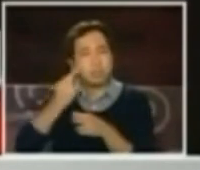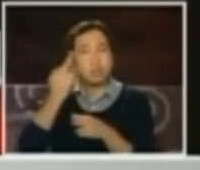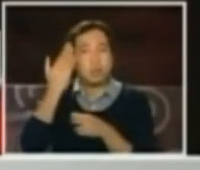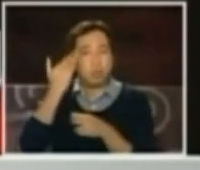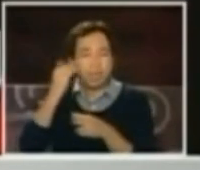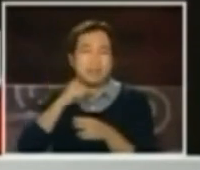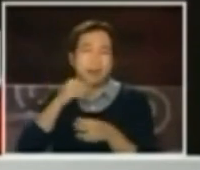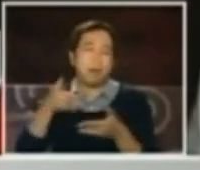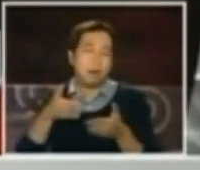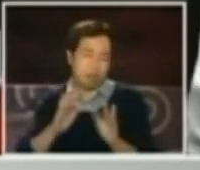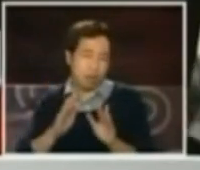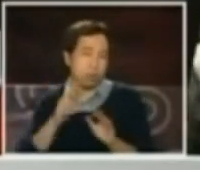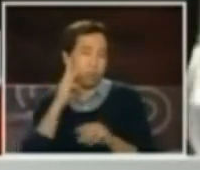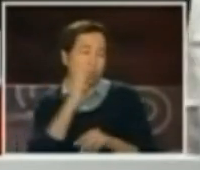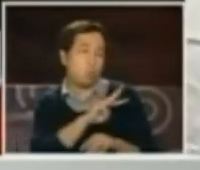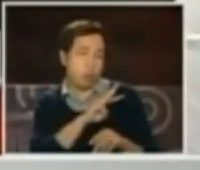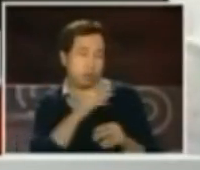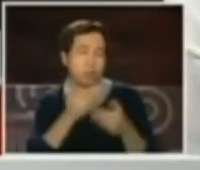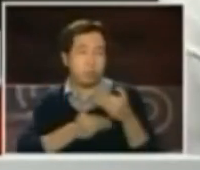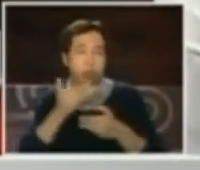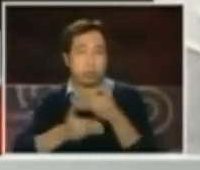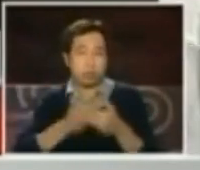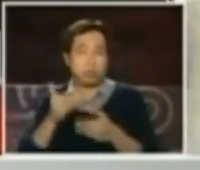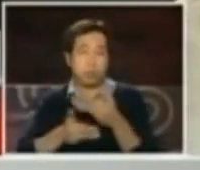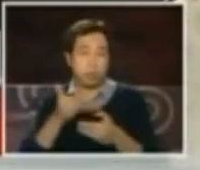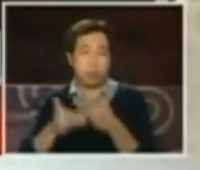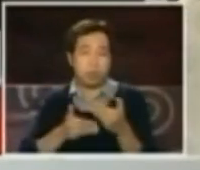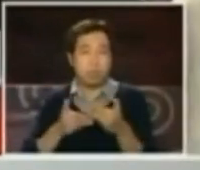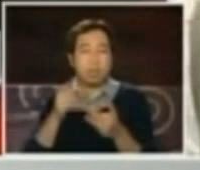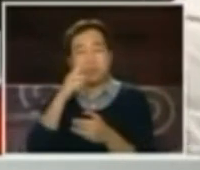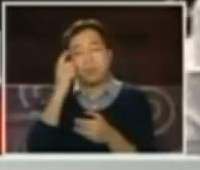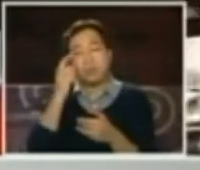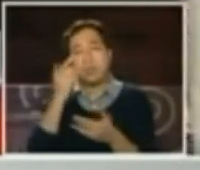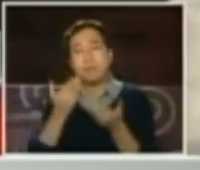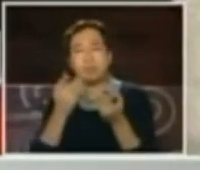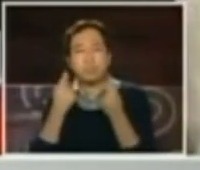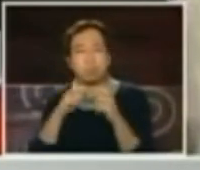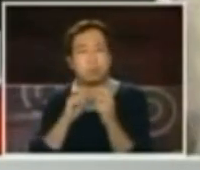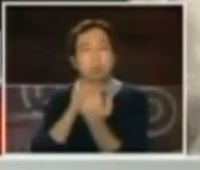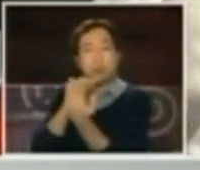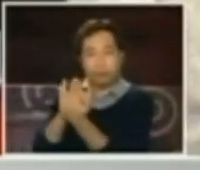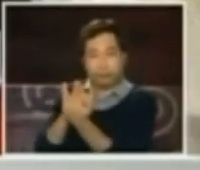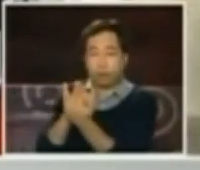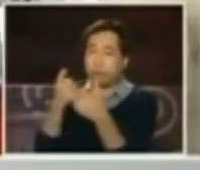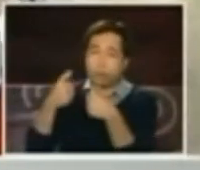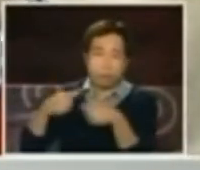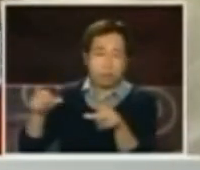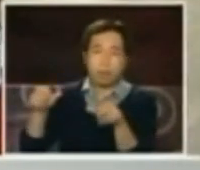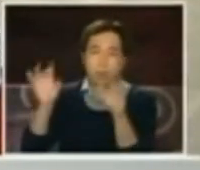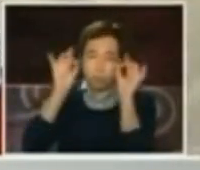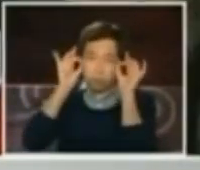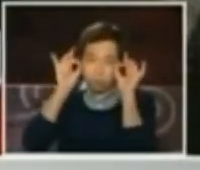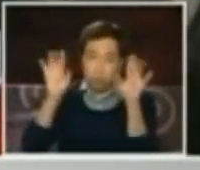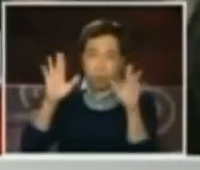not allowed to view today's proceedings via its television set is they're trying to avoid any